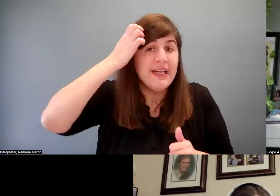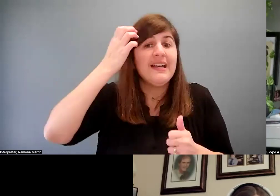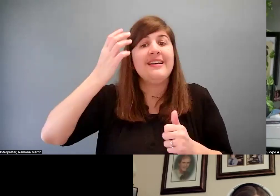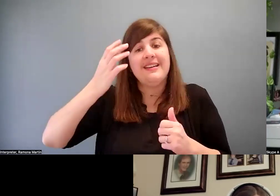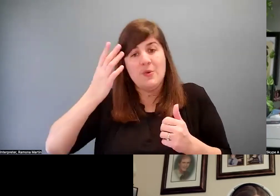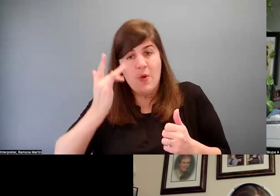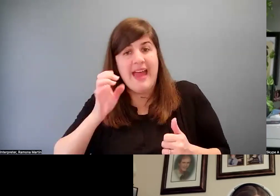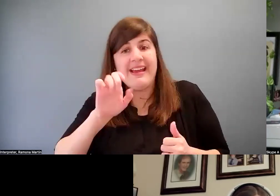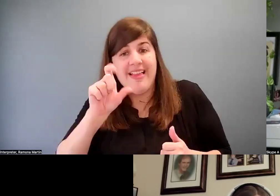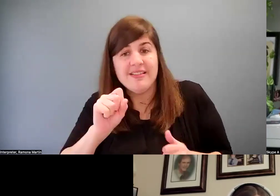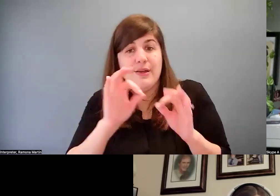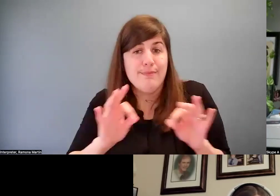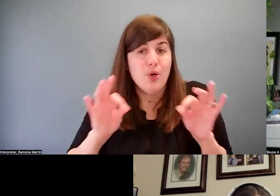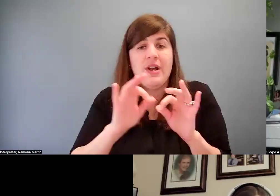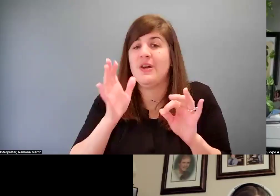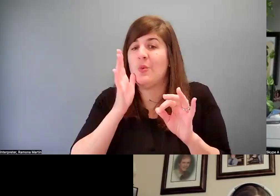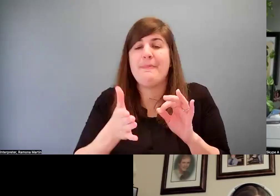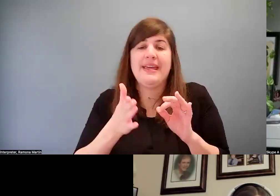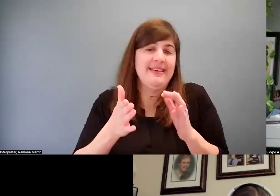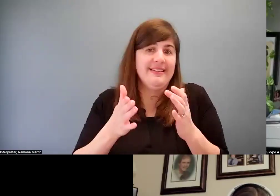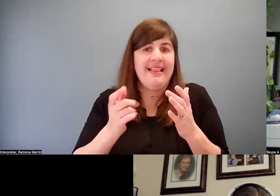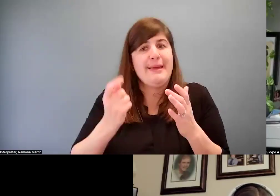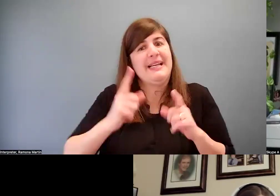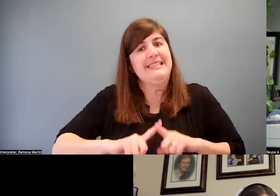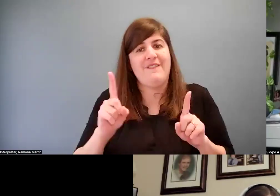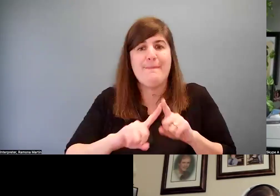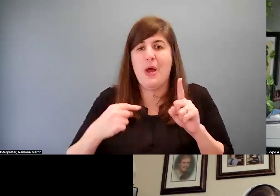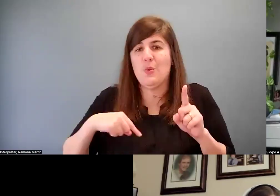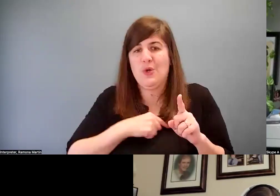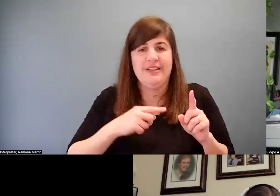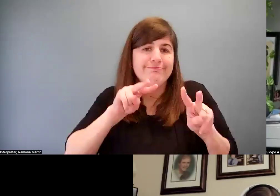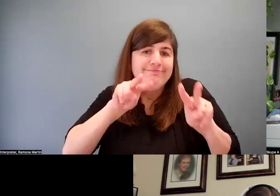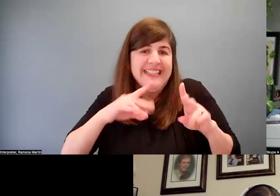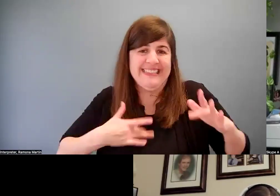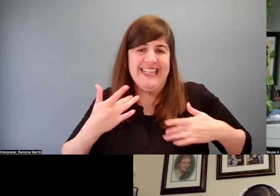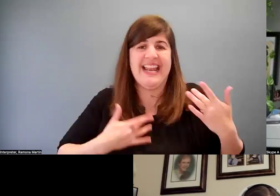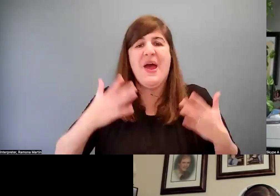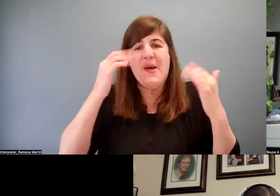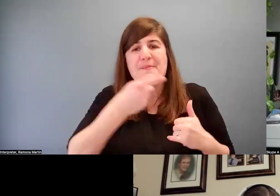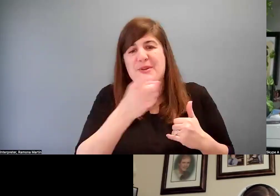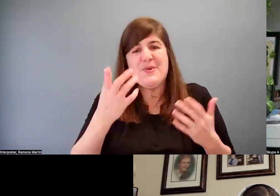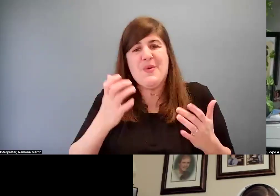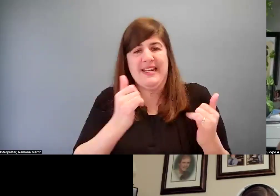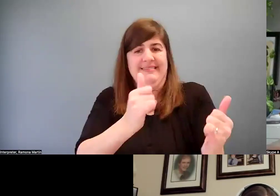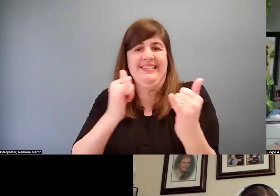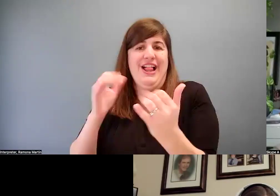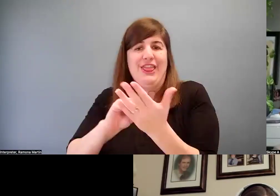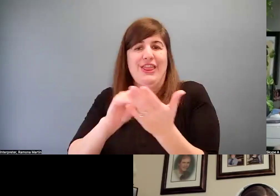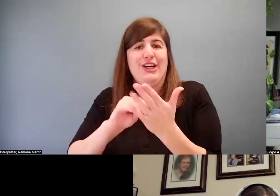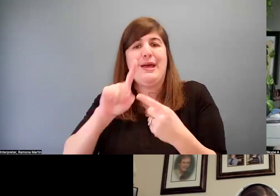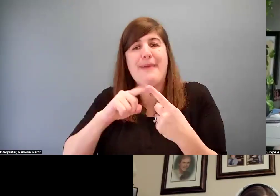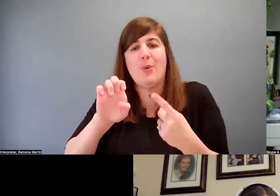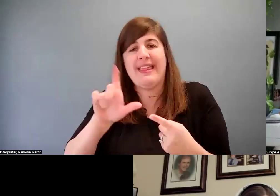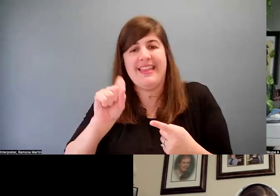are so important. It's going to be a slightly different one, but we're pretty excited about it. So I hope you want to learn about eels too. We'll see you next month. That'll